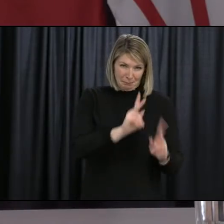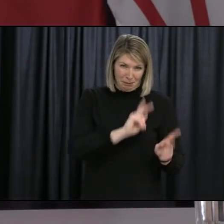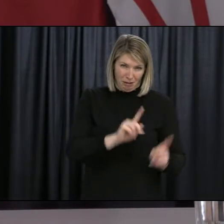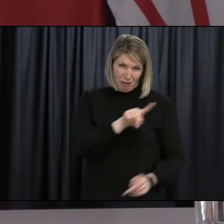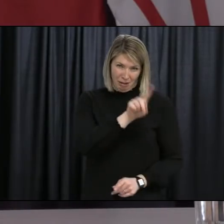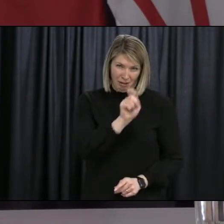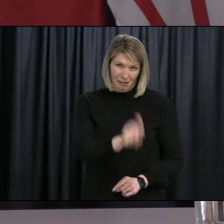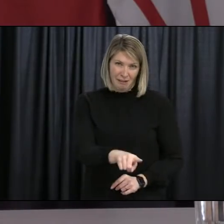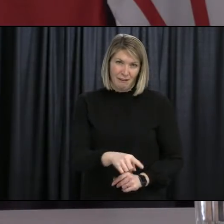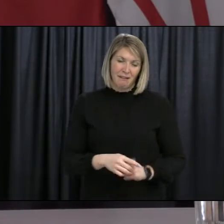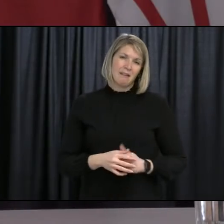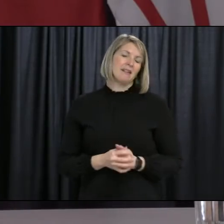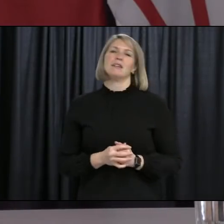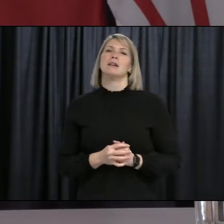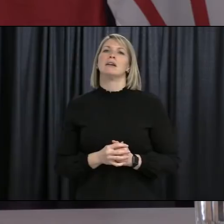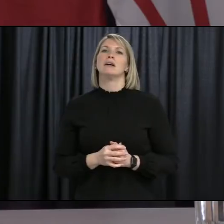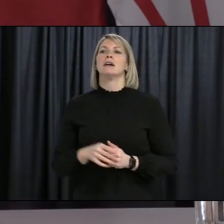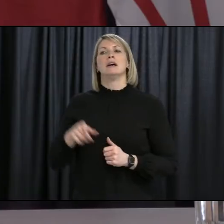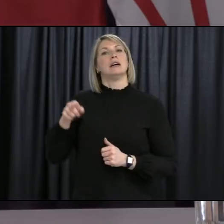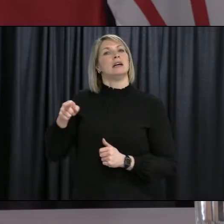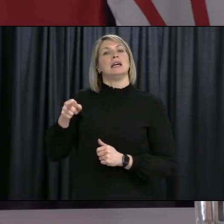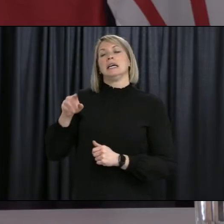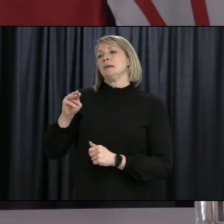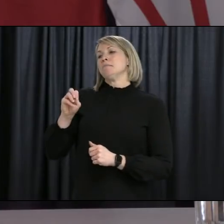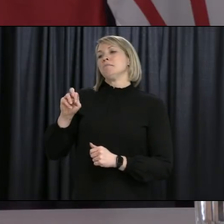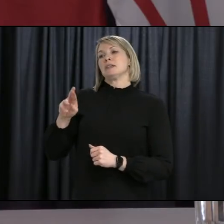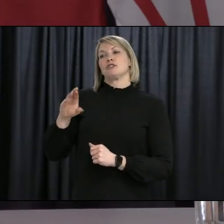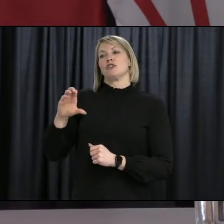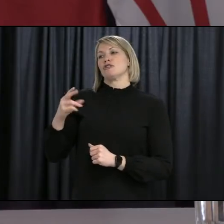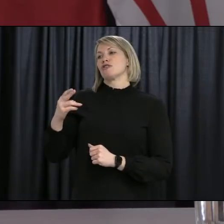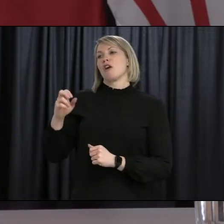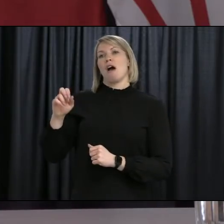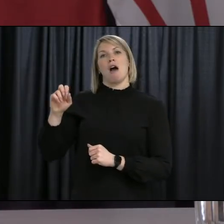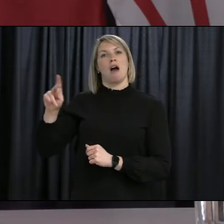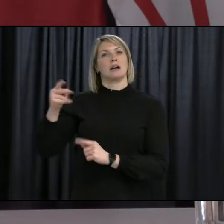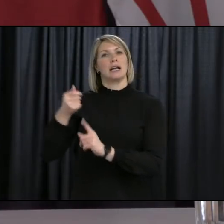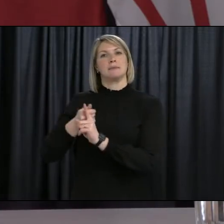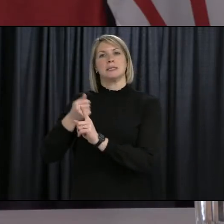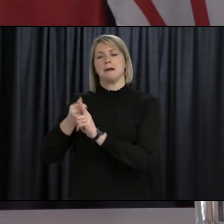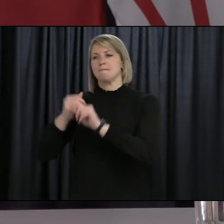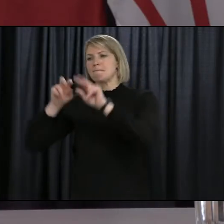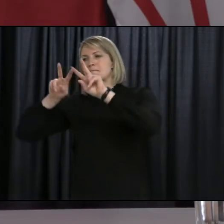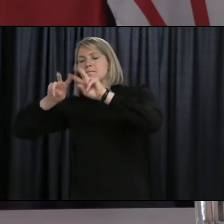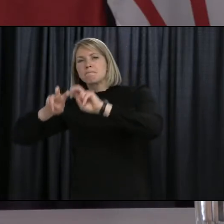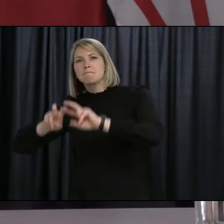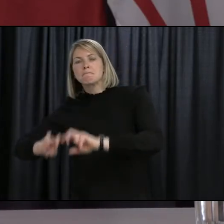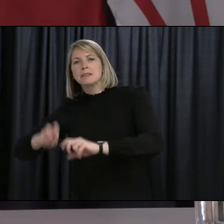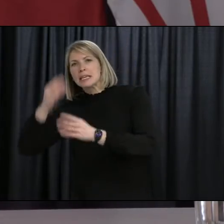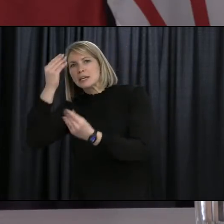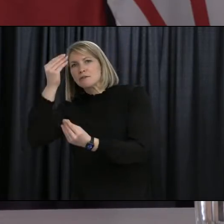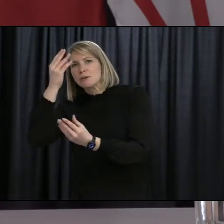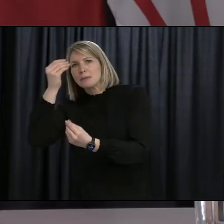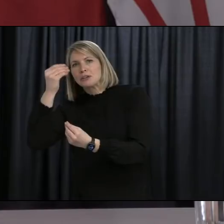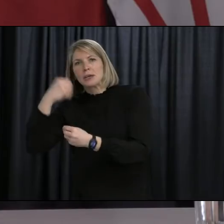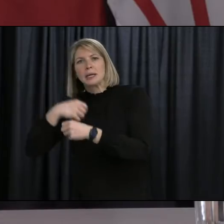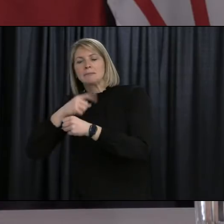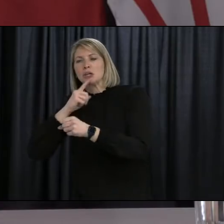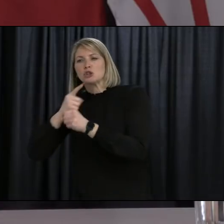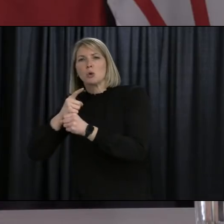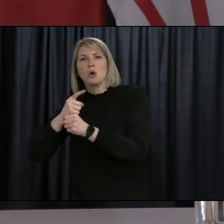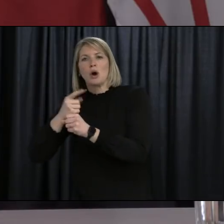at all tools available to him right now to ensure the franchise is protected for everybody. Again, I was told at the beginning